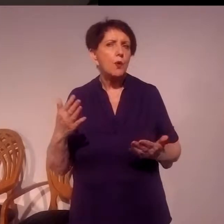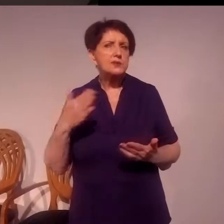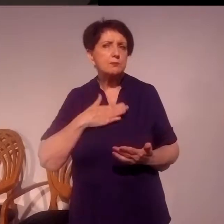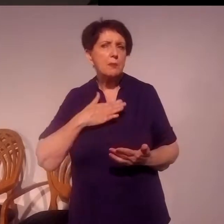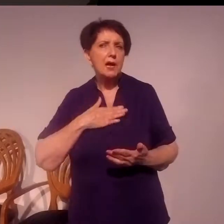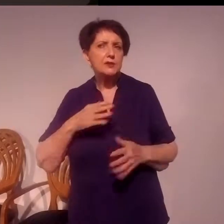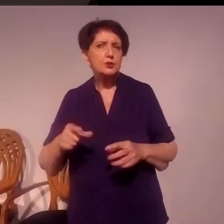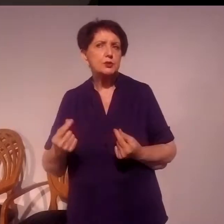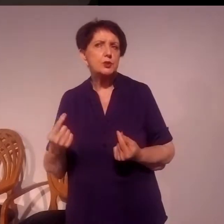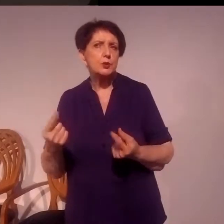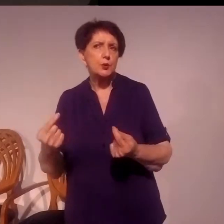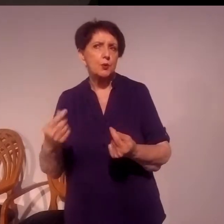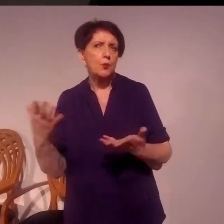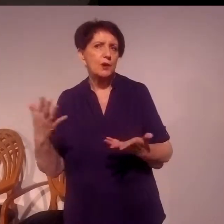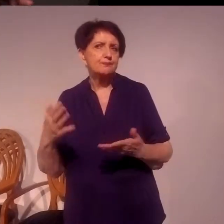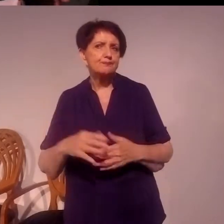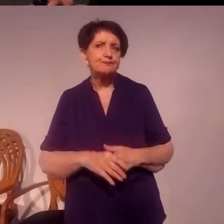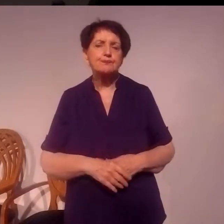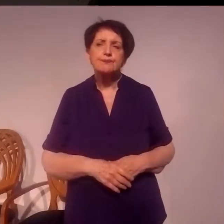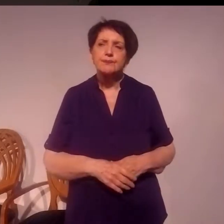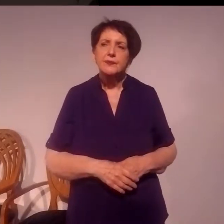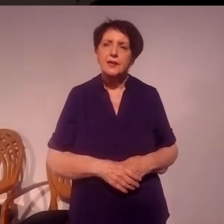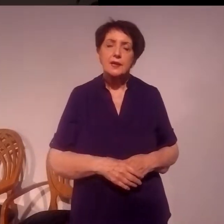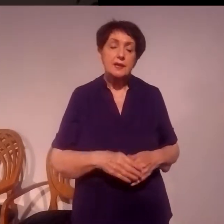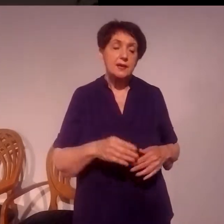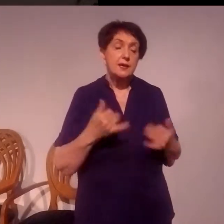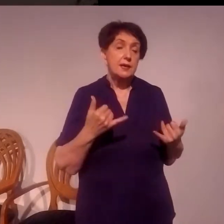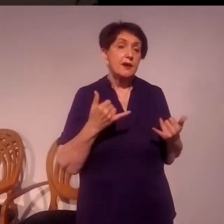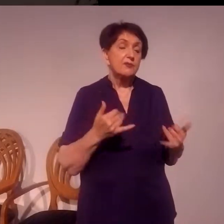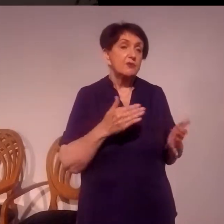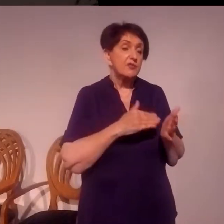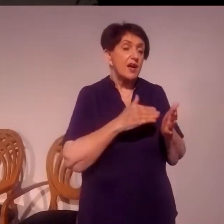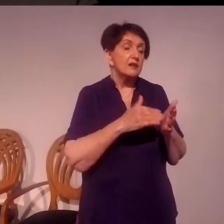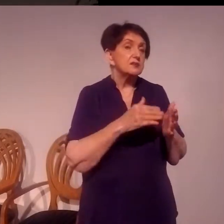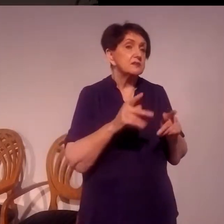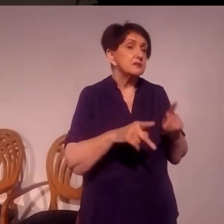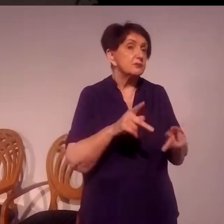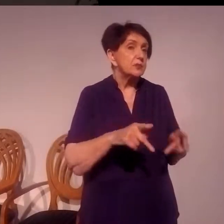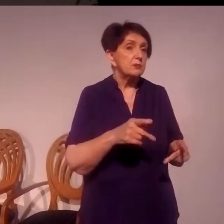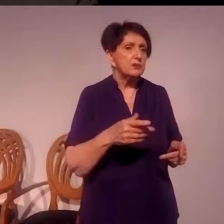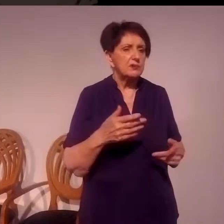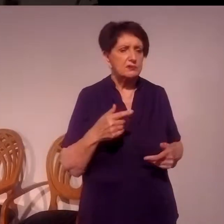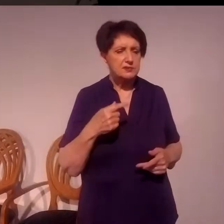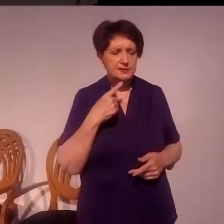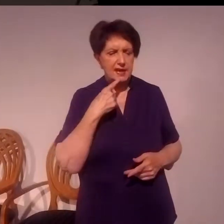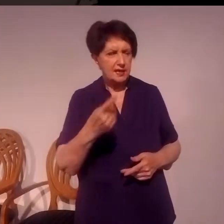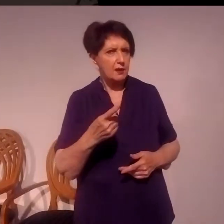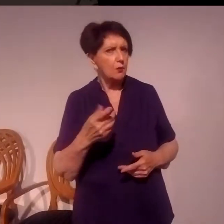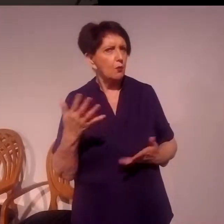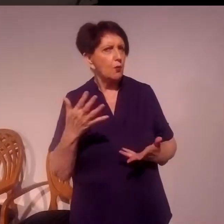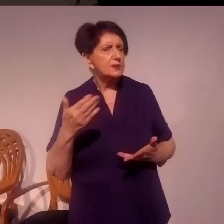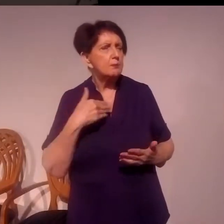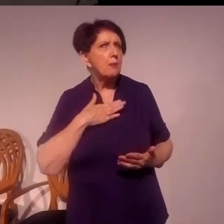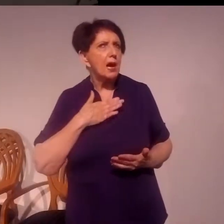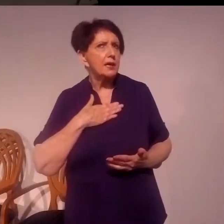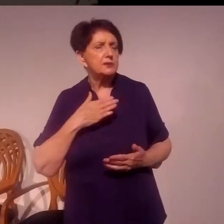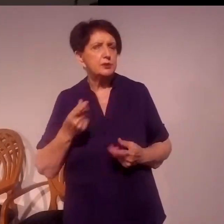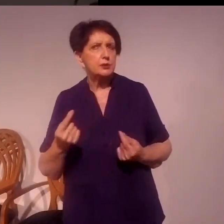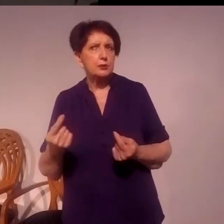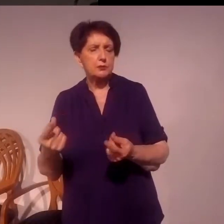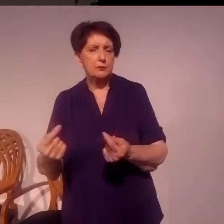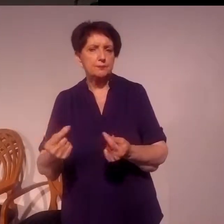One thing, what's mine to do? Now there are thousands of people going, what's mine to do? What's mine to do? And